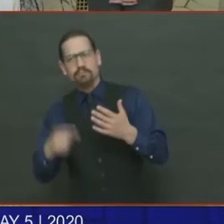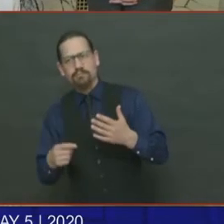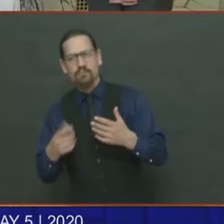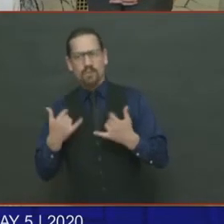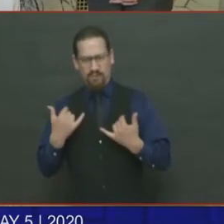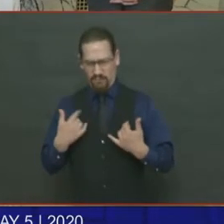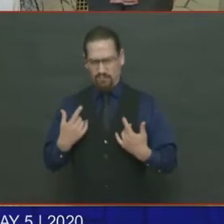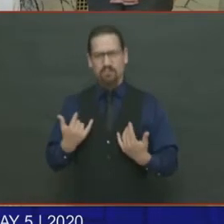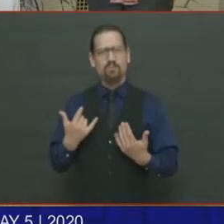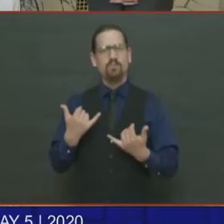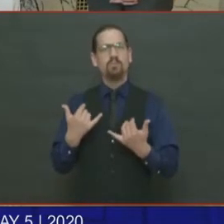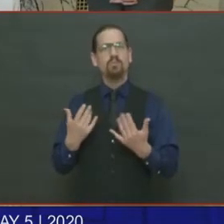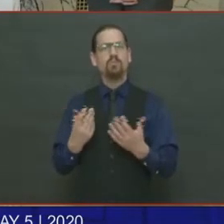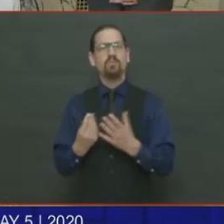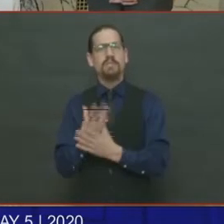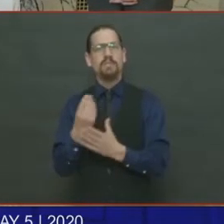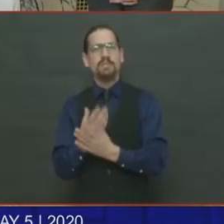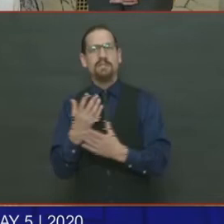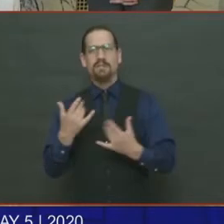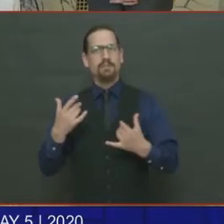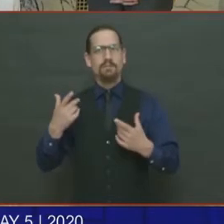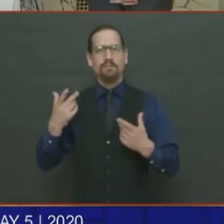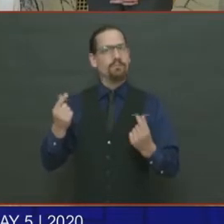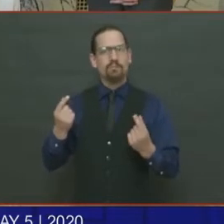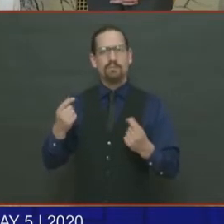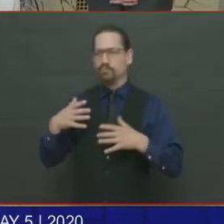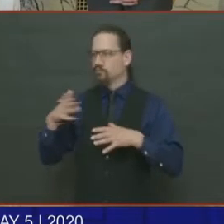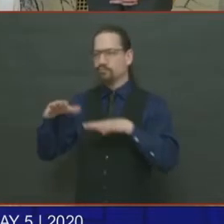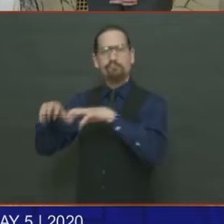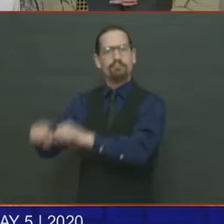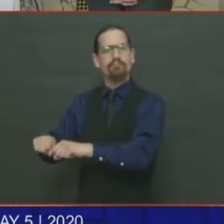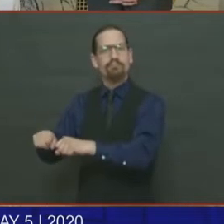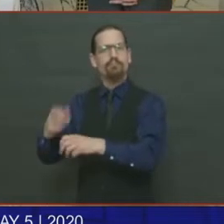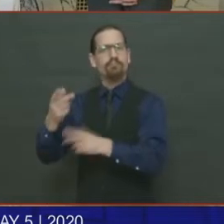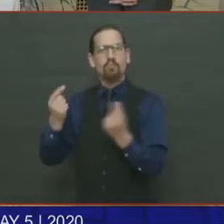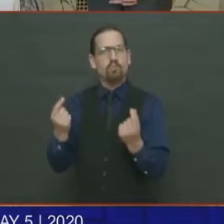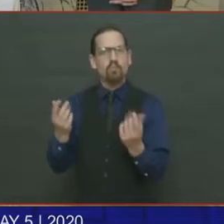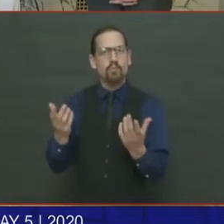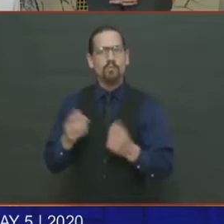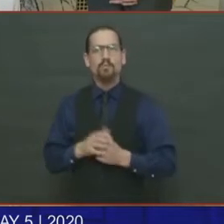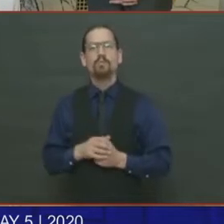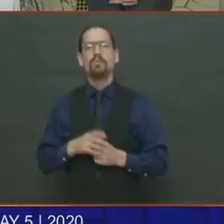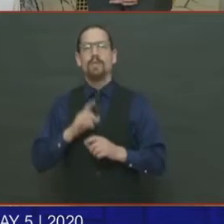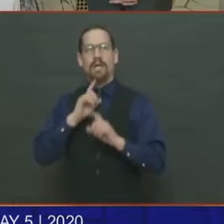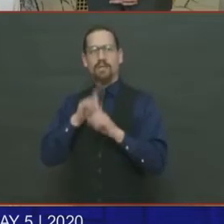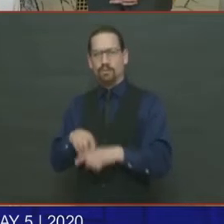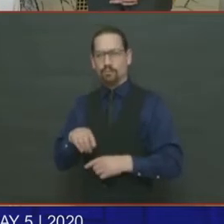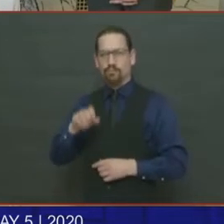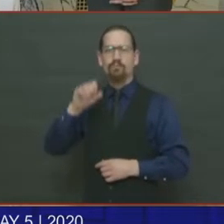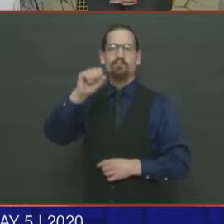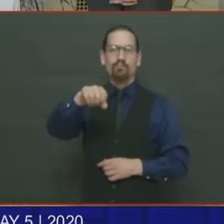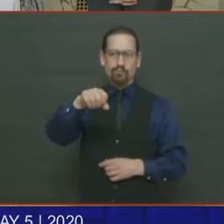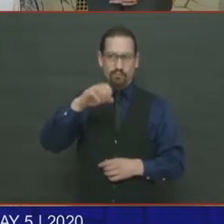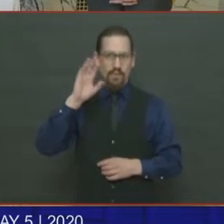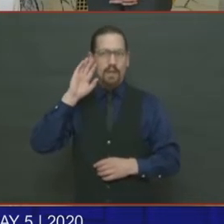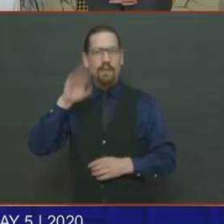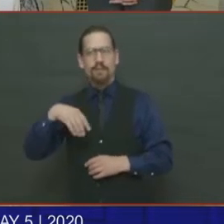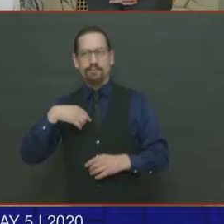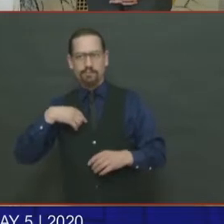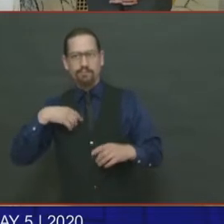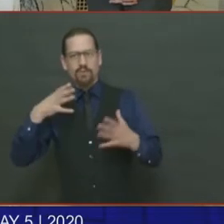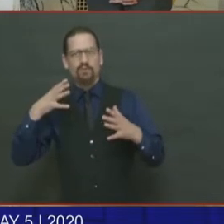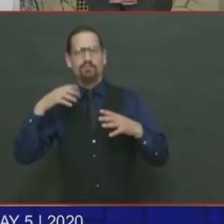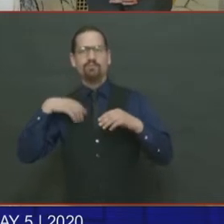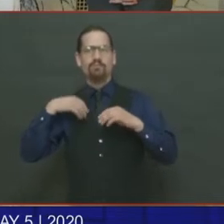that surprises me. DEM put out new guidance yesterday, Monday,